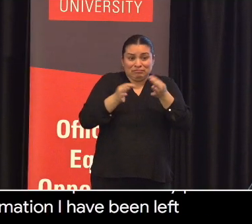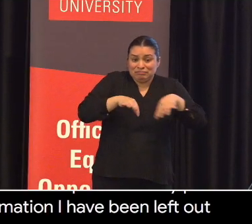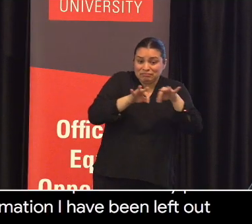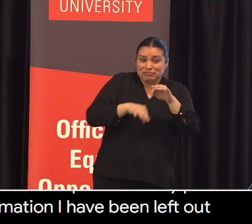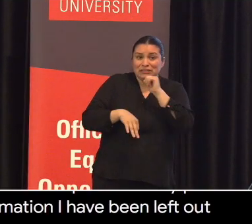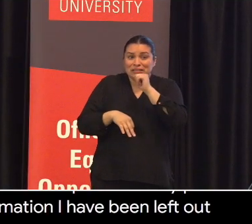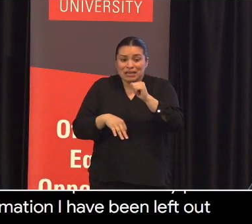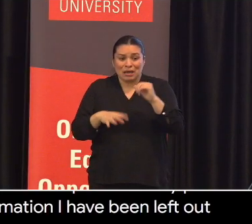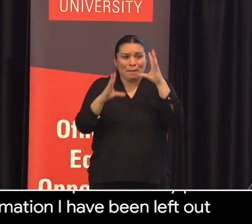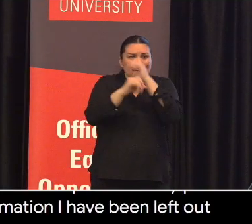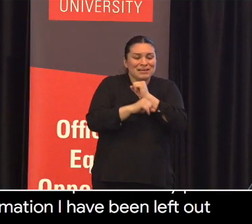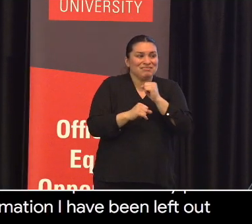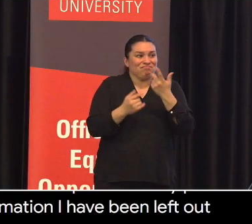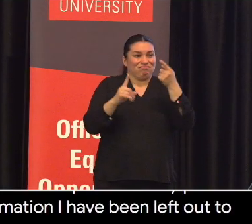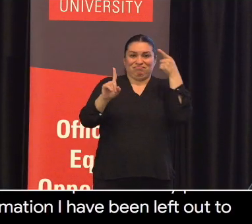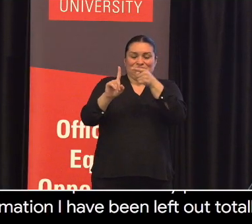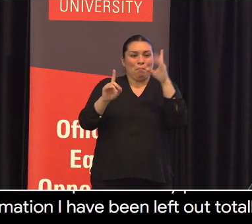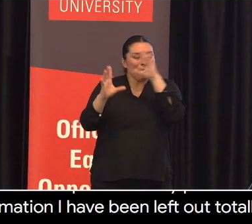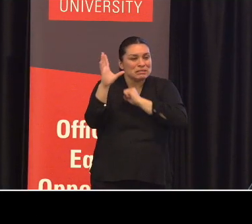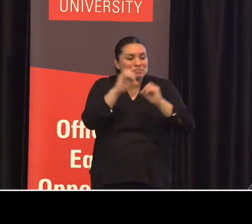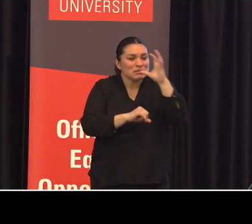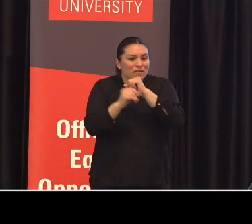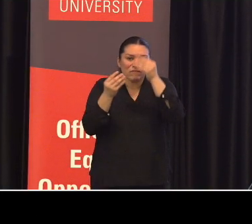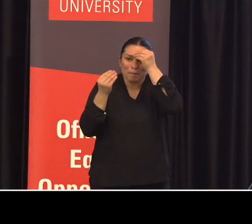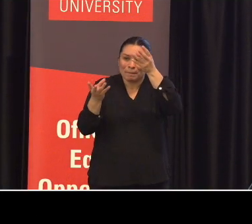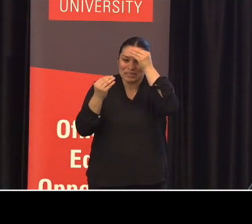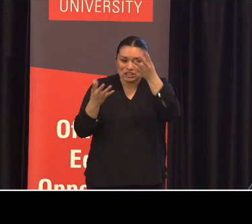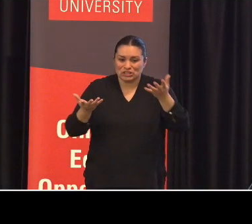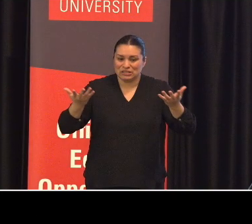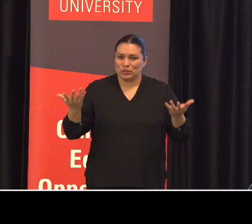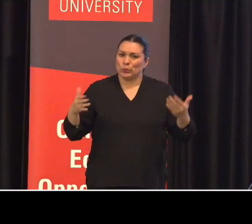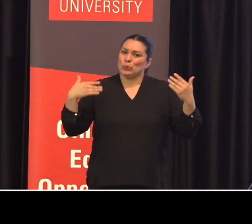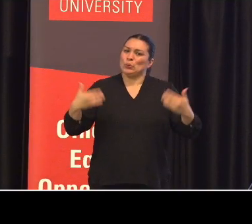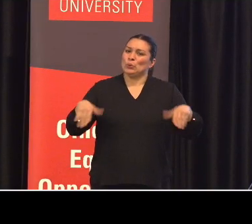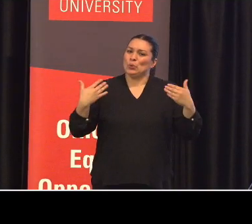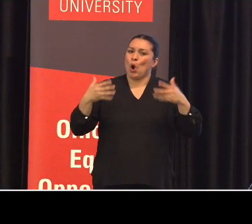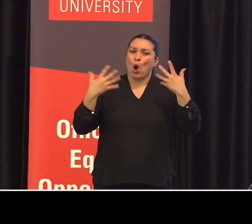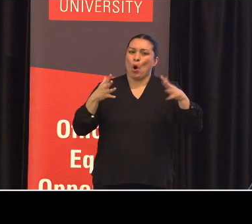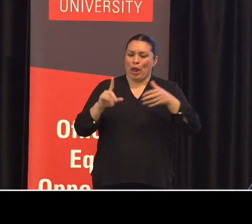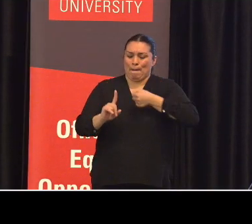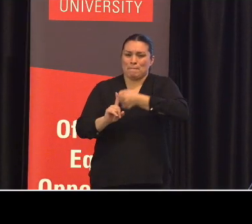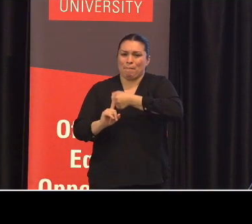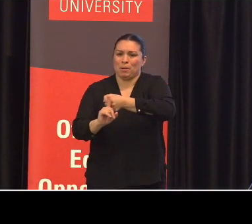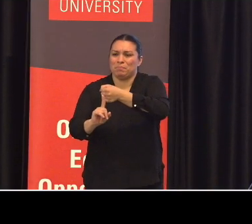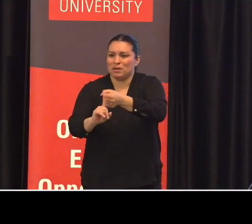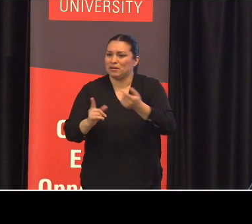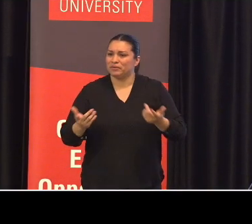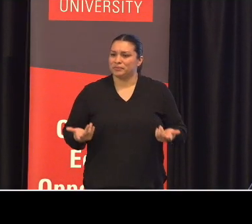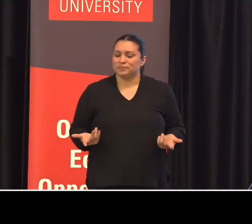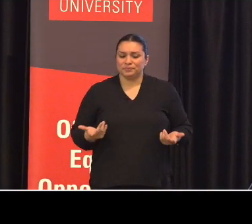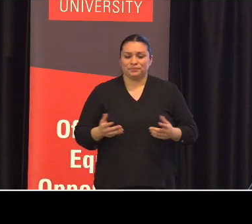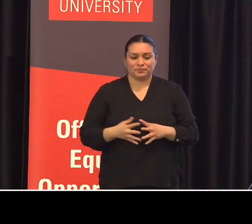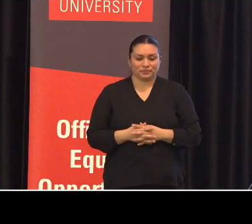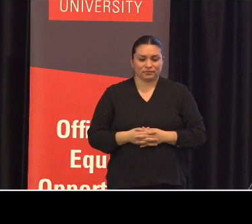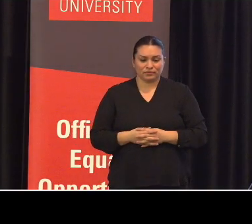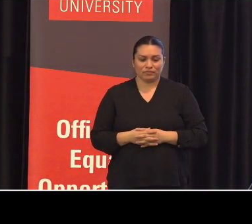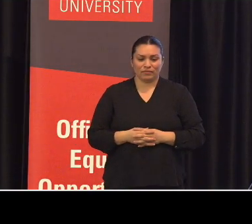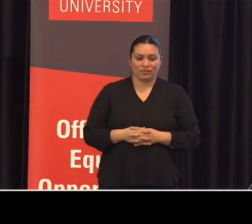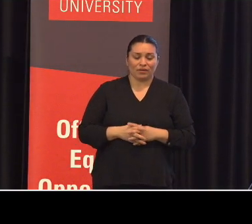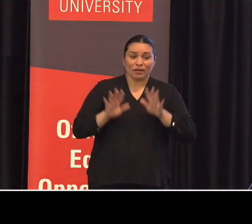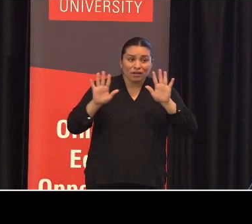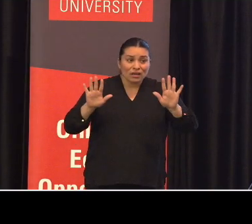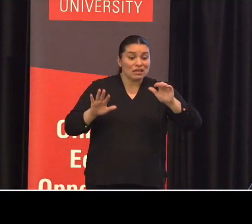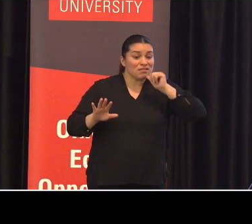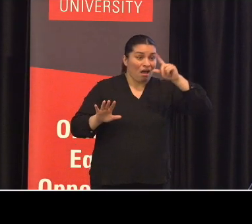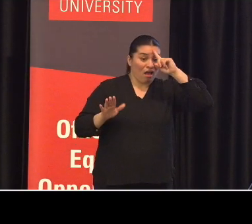out. Totally unintentionally, right? Totally unintentionally. But that's what happened. So it's easy.